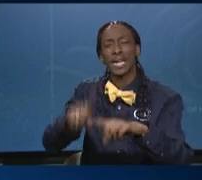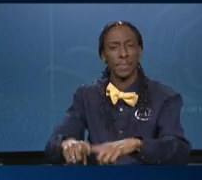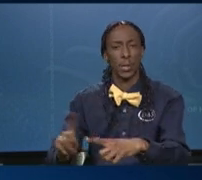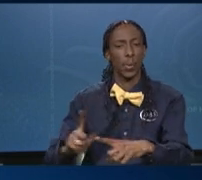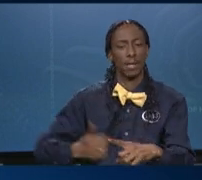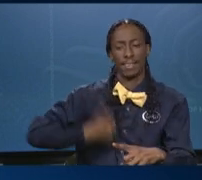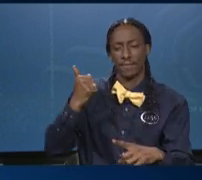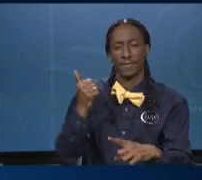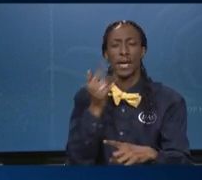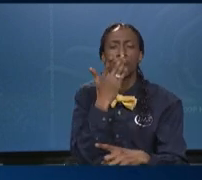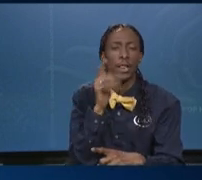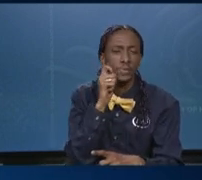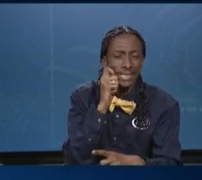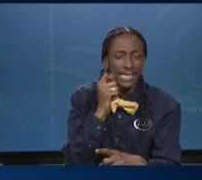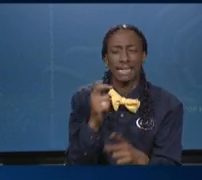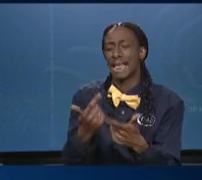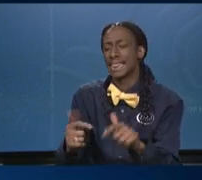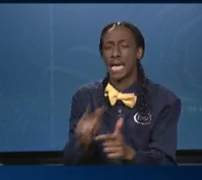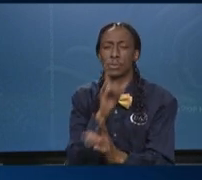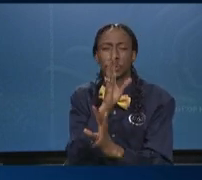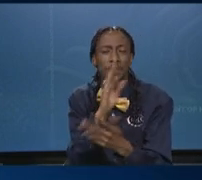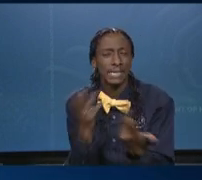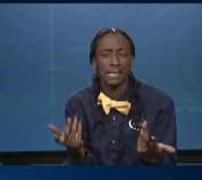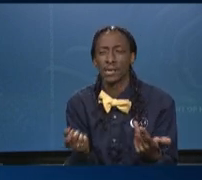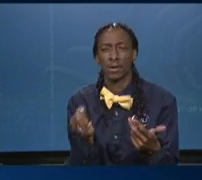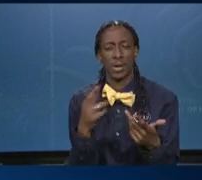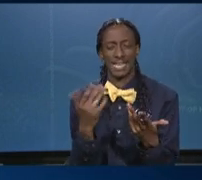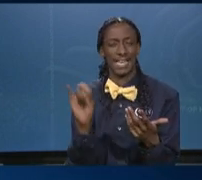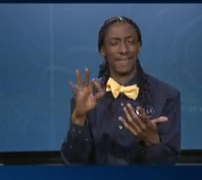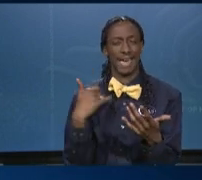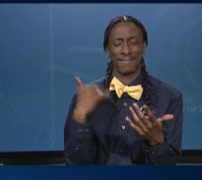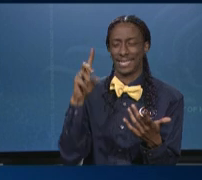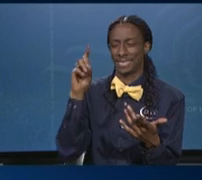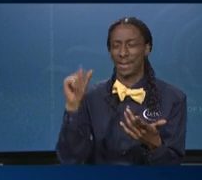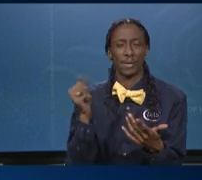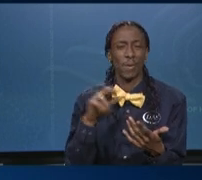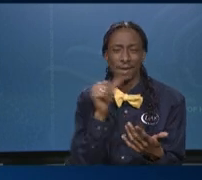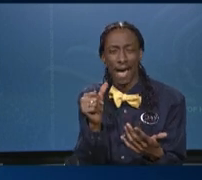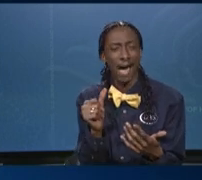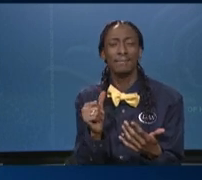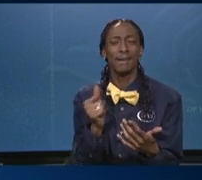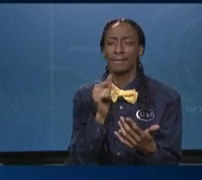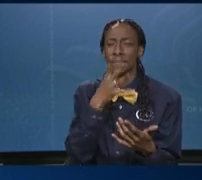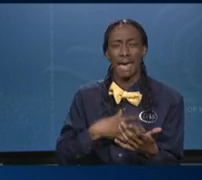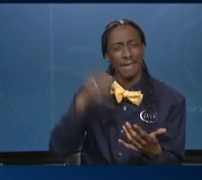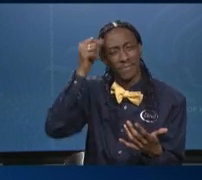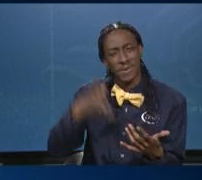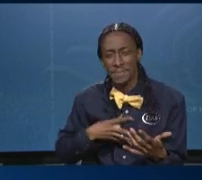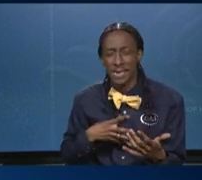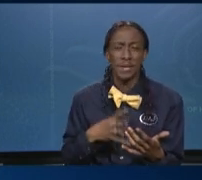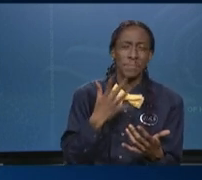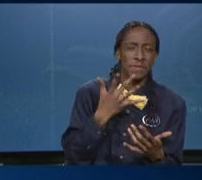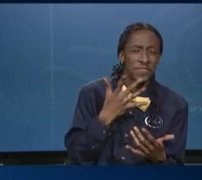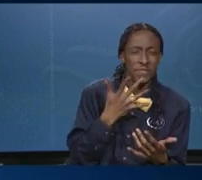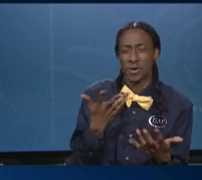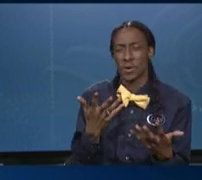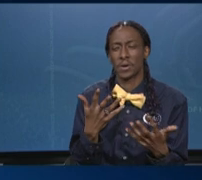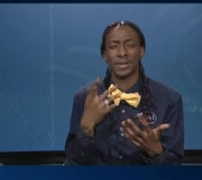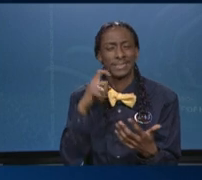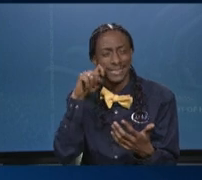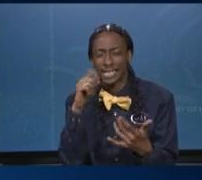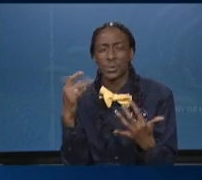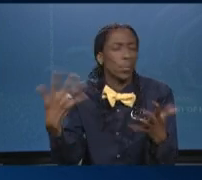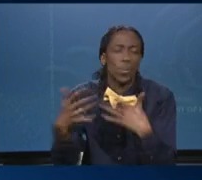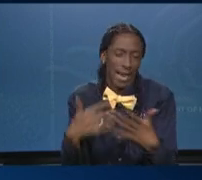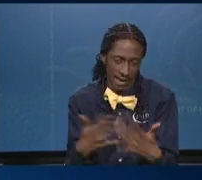color of their skin, what language they speak, whether they have a disability, or what's their gender, sexual orientation, gender identity, or their